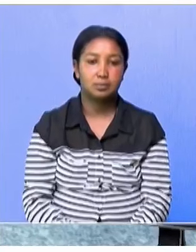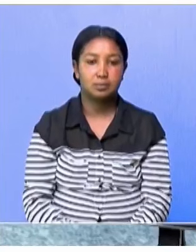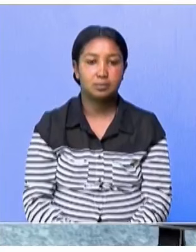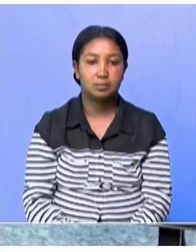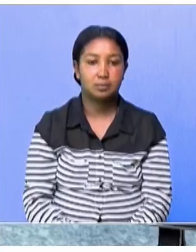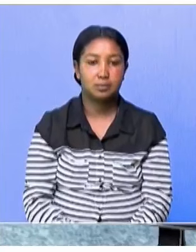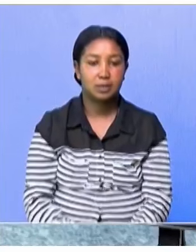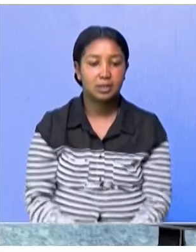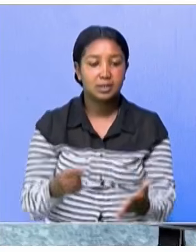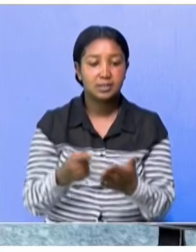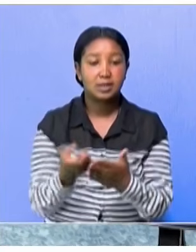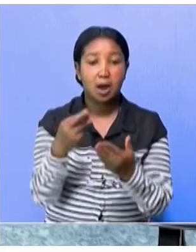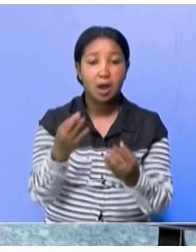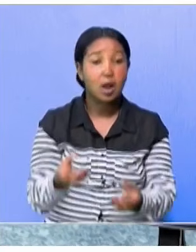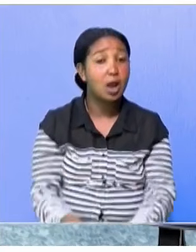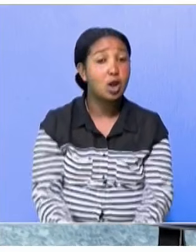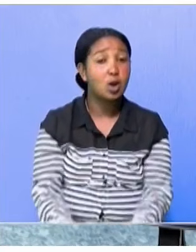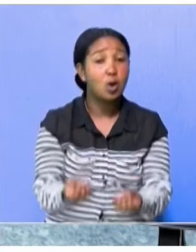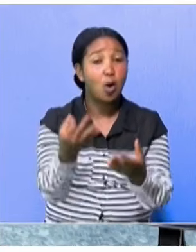a lot of